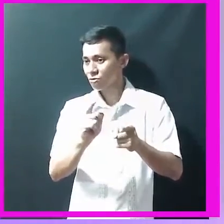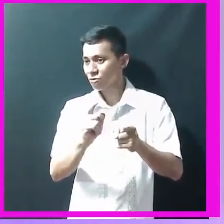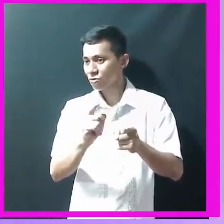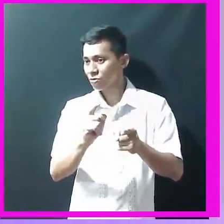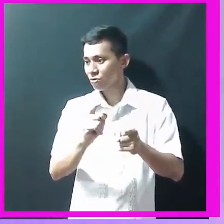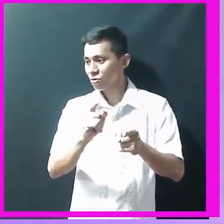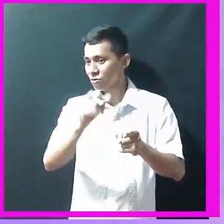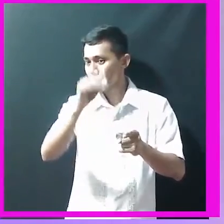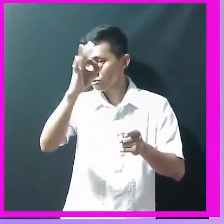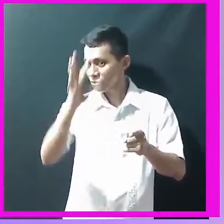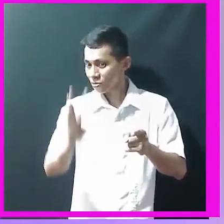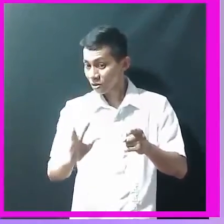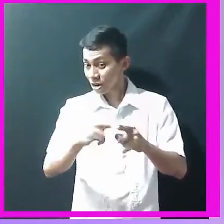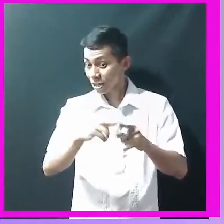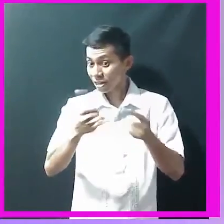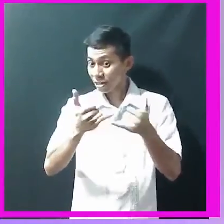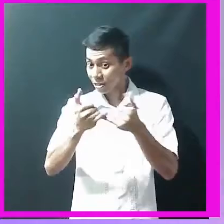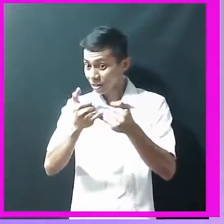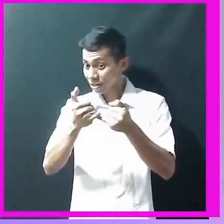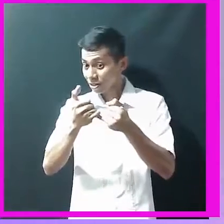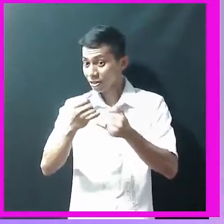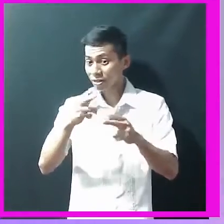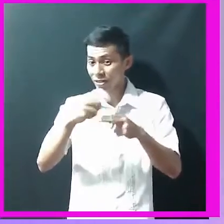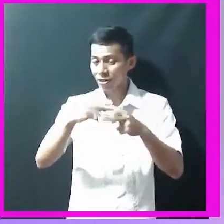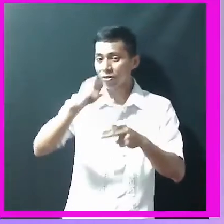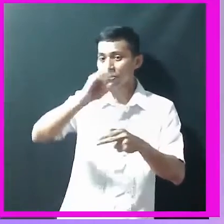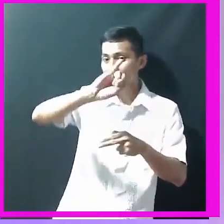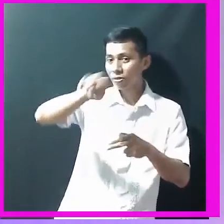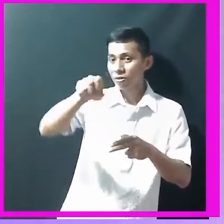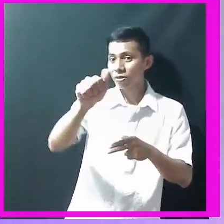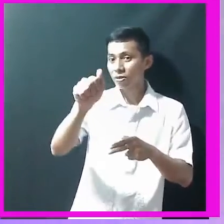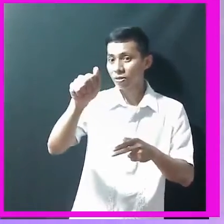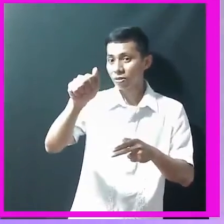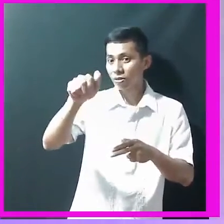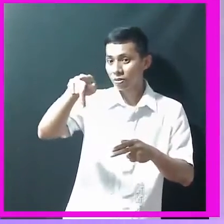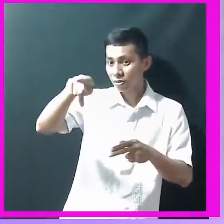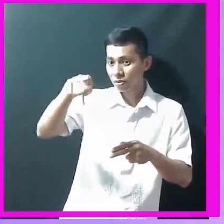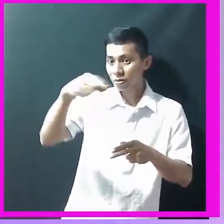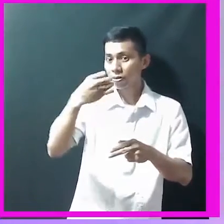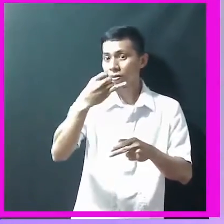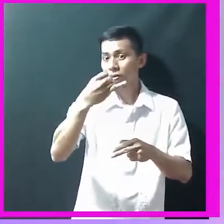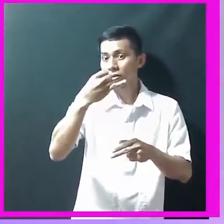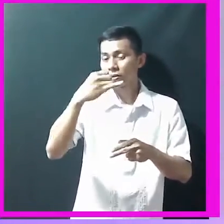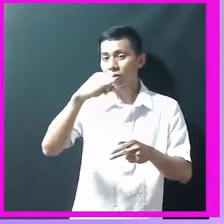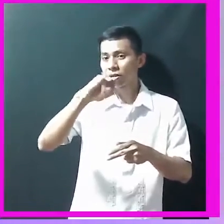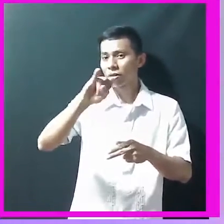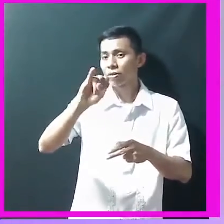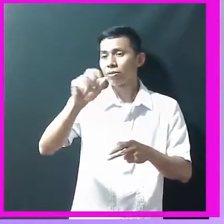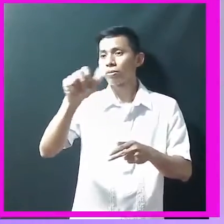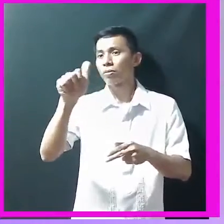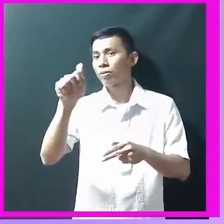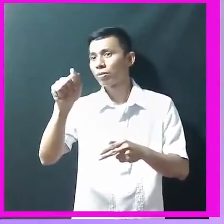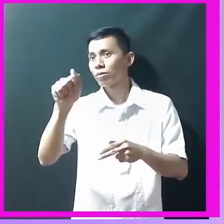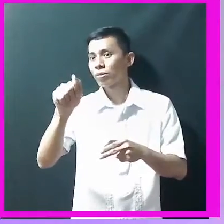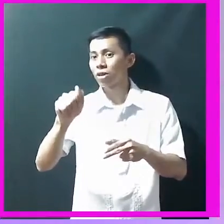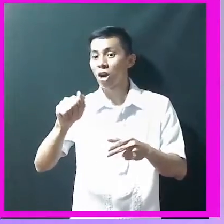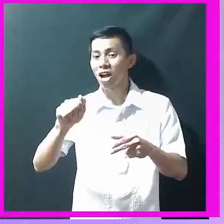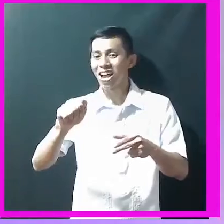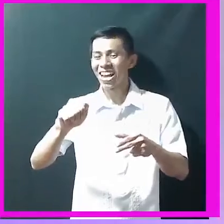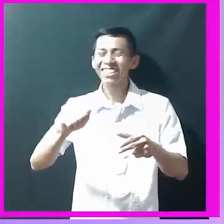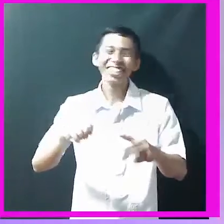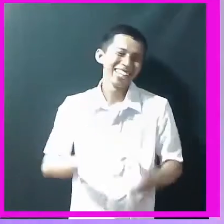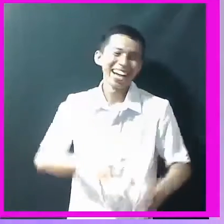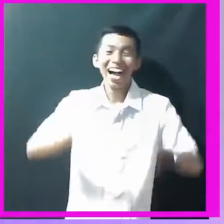and Japea. Is she here? No. Just 2 words. Sana all.